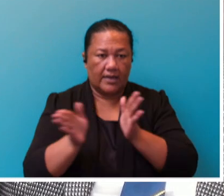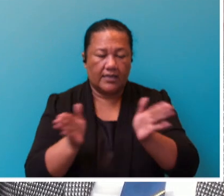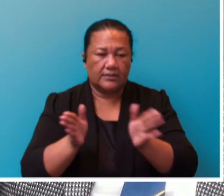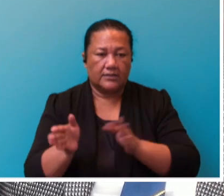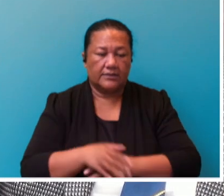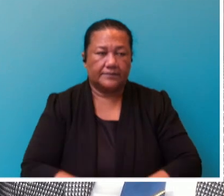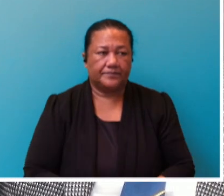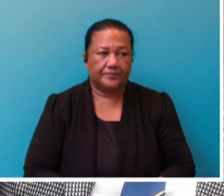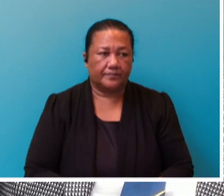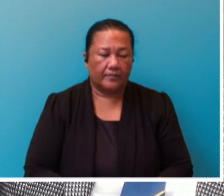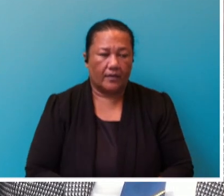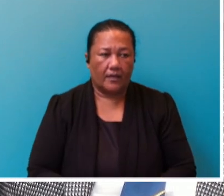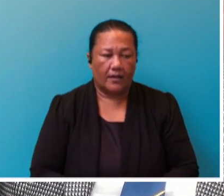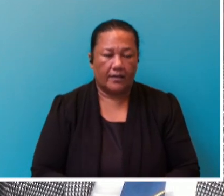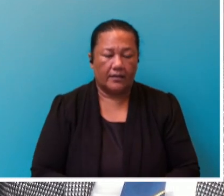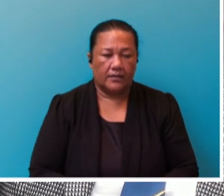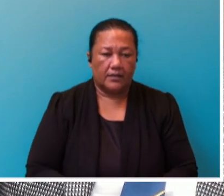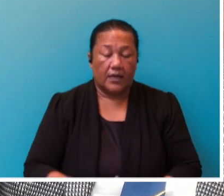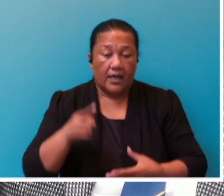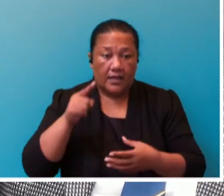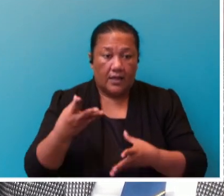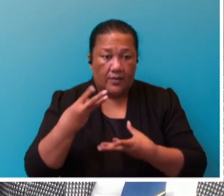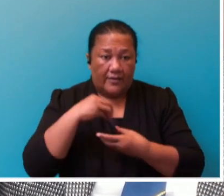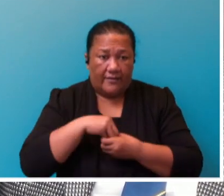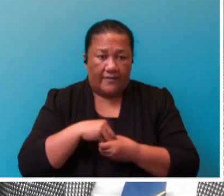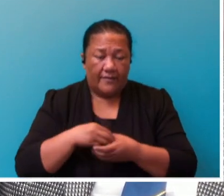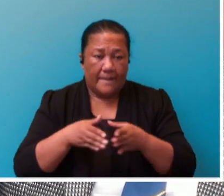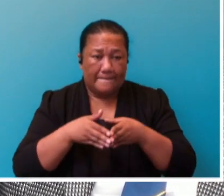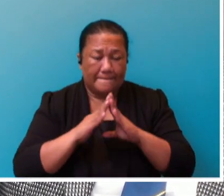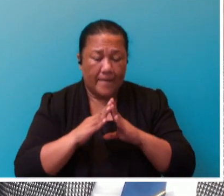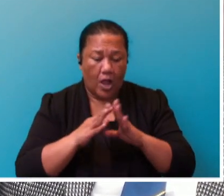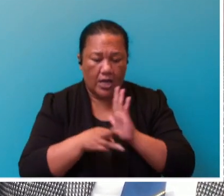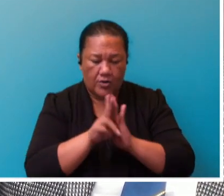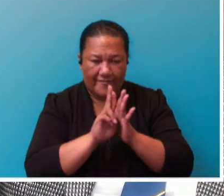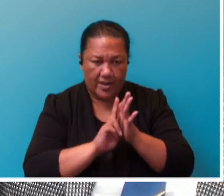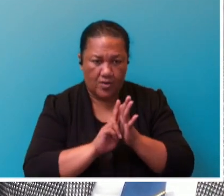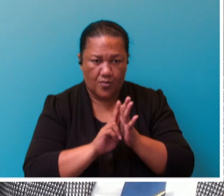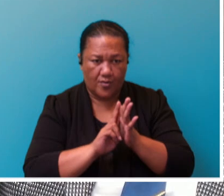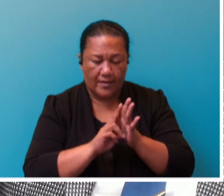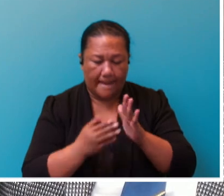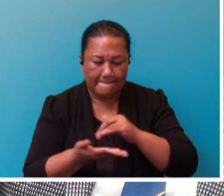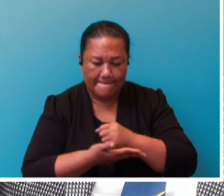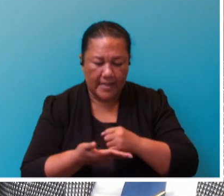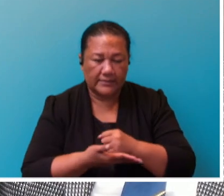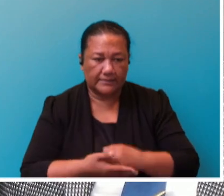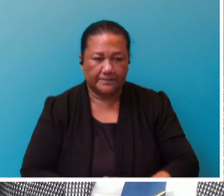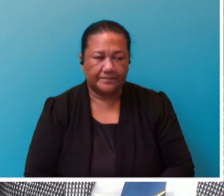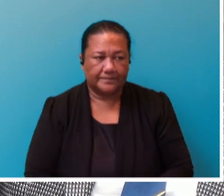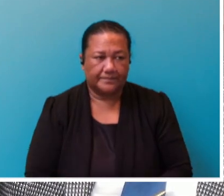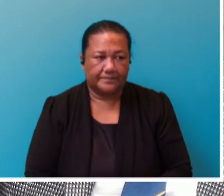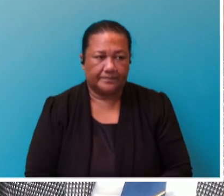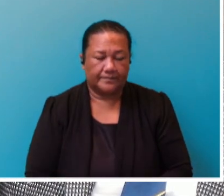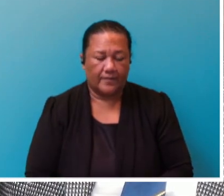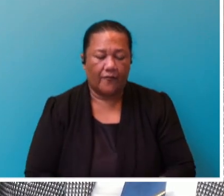Speaker, will form the basis of the review that we're doing. Will form the basis of this